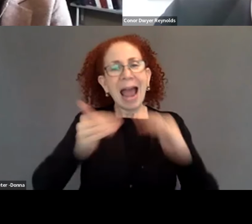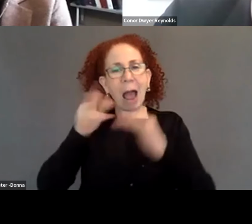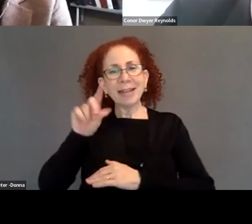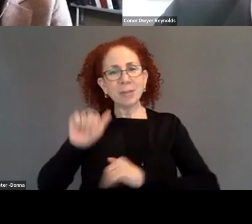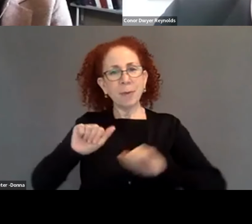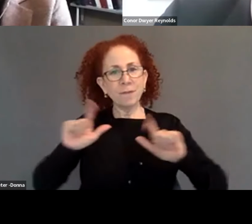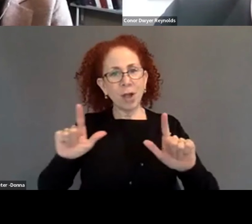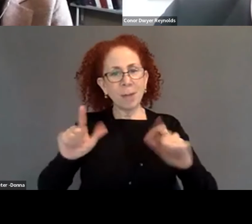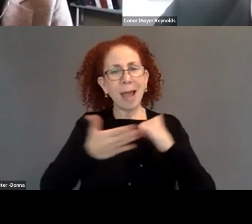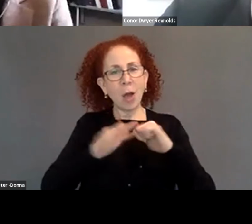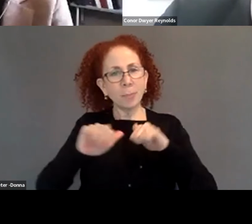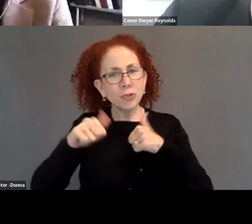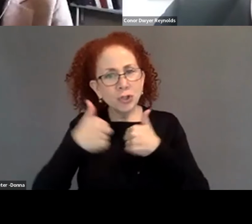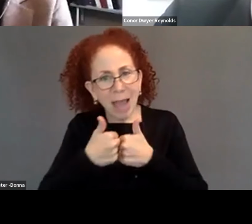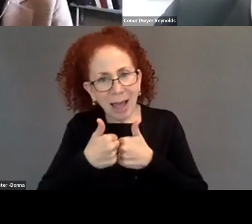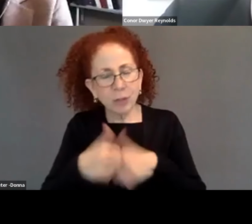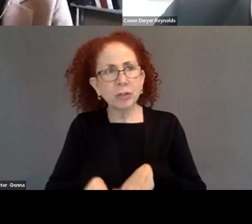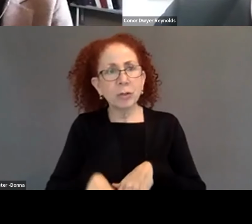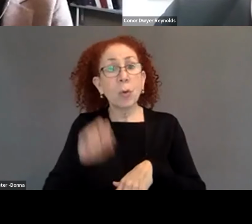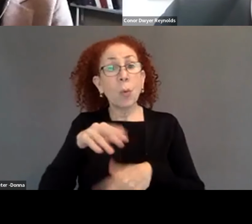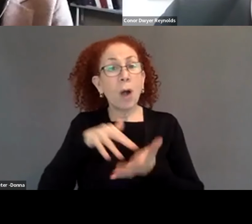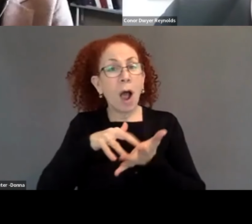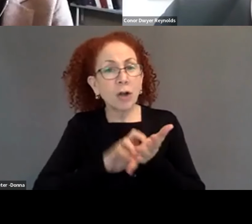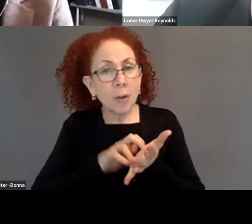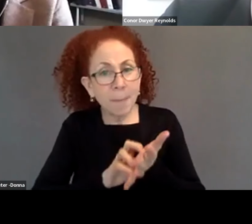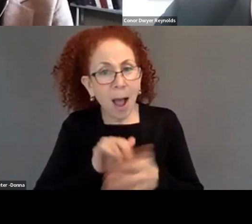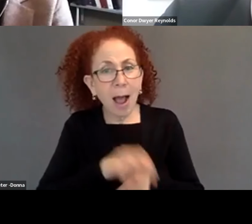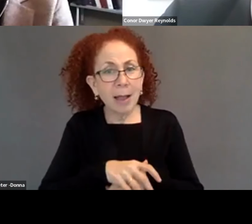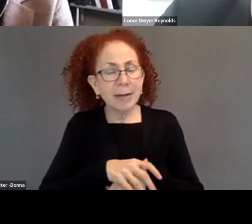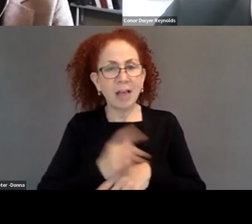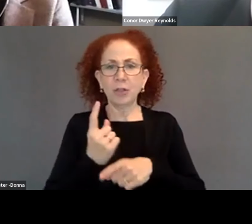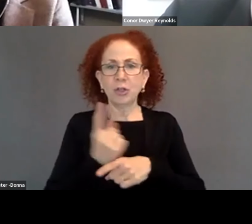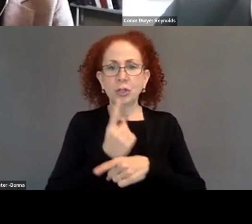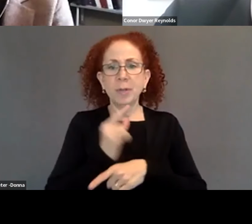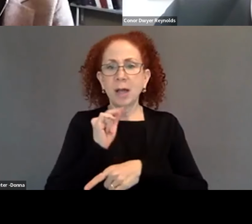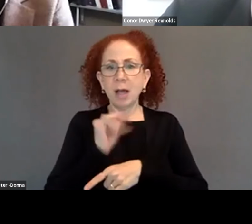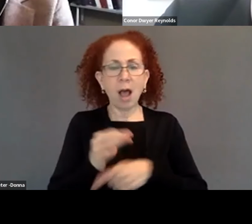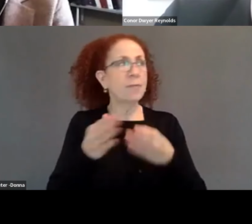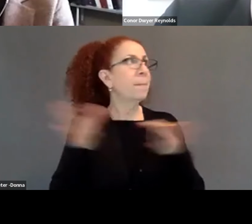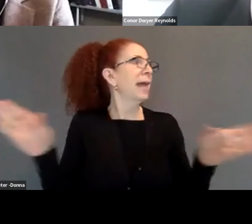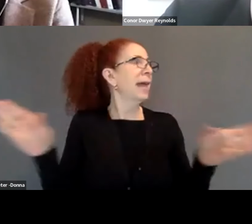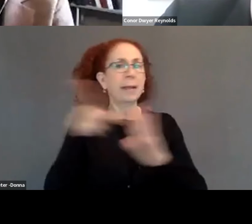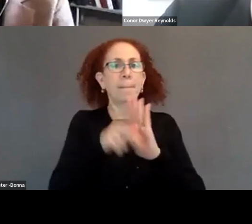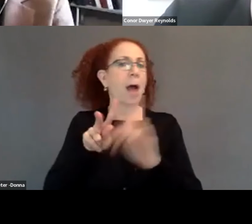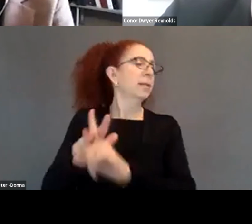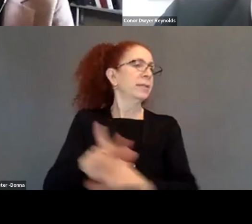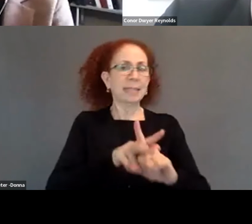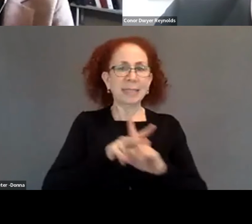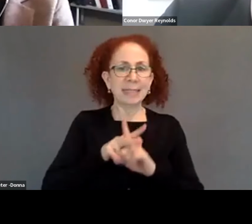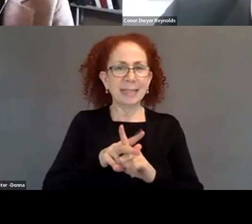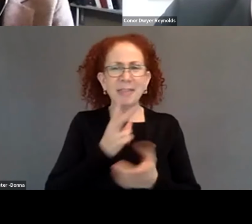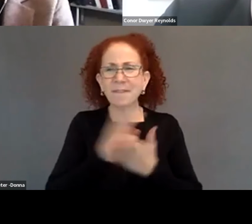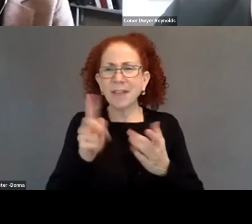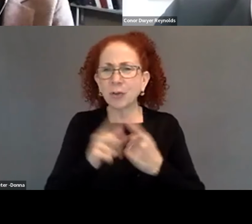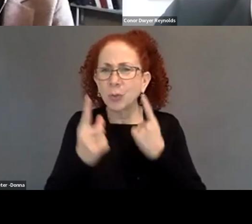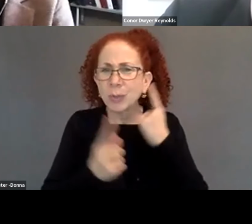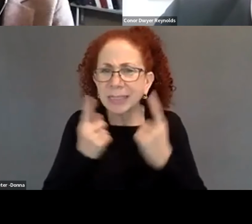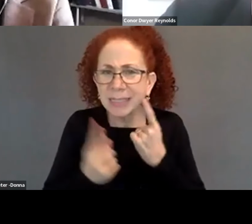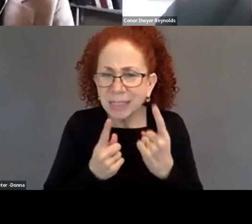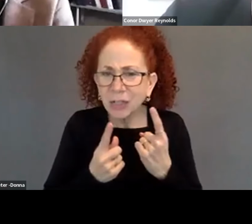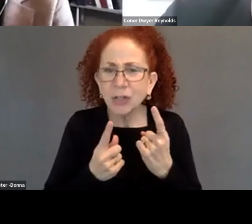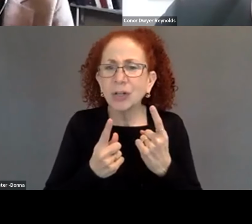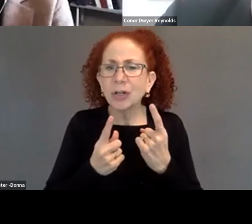help challenge and undermine the legitimacy of blanket policies that fail to take into consideration